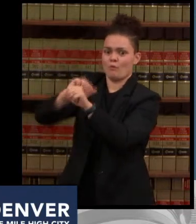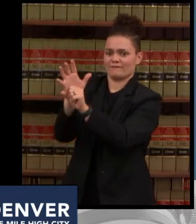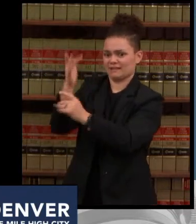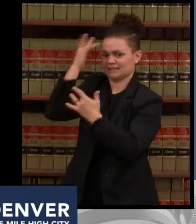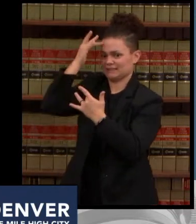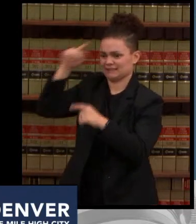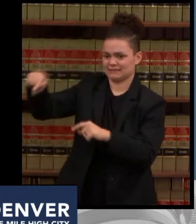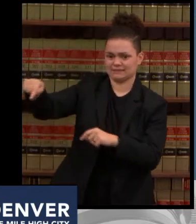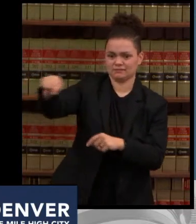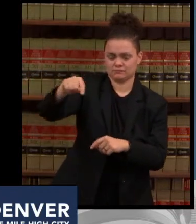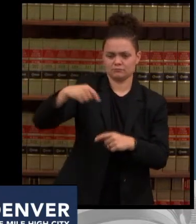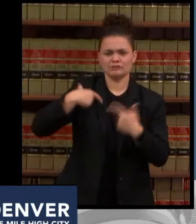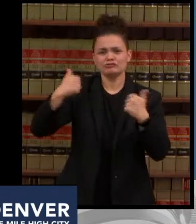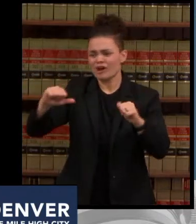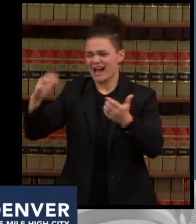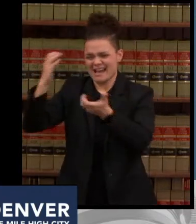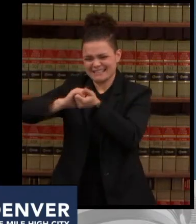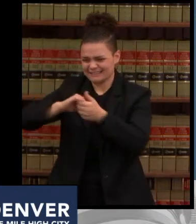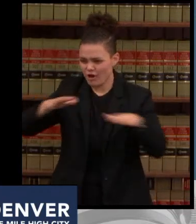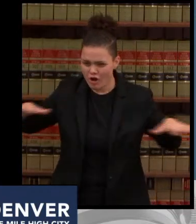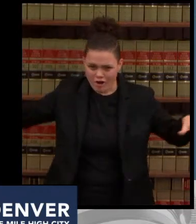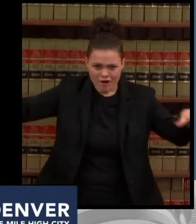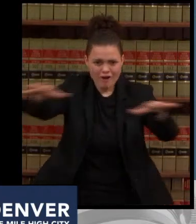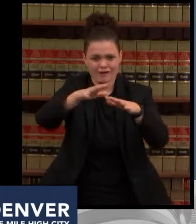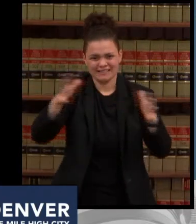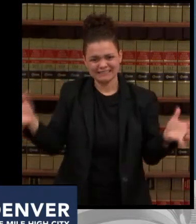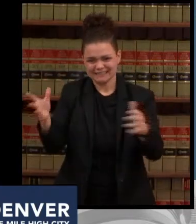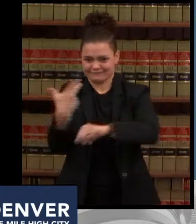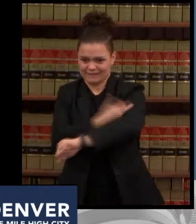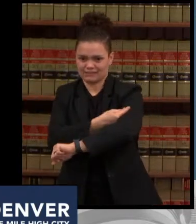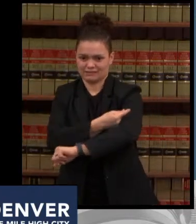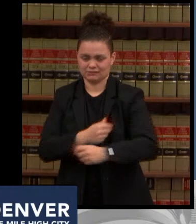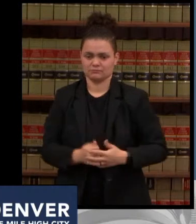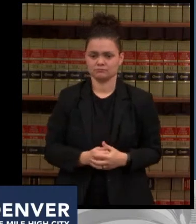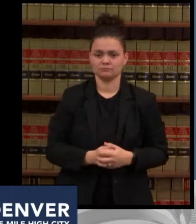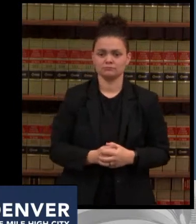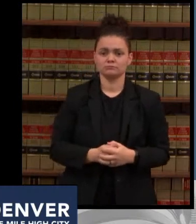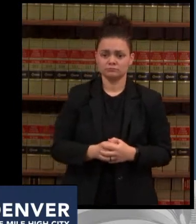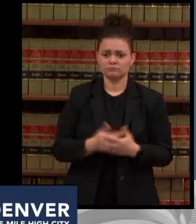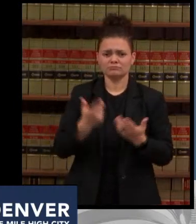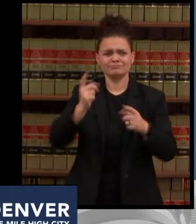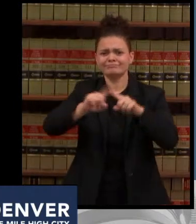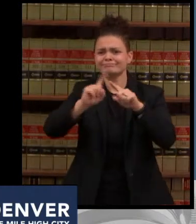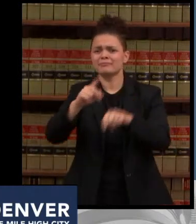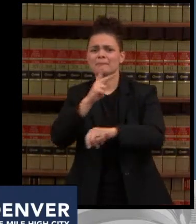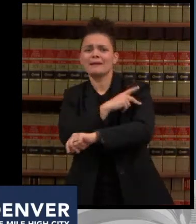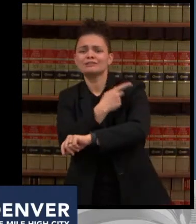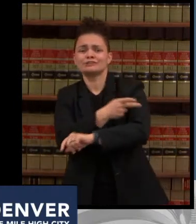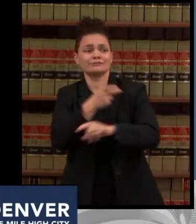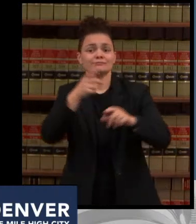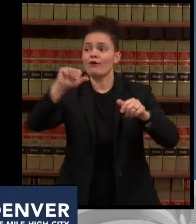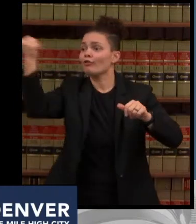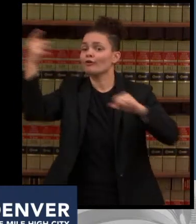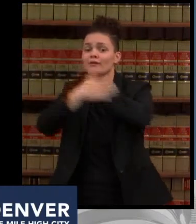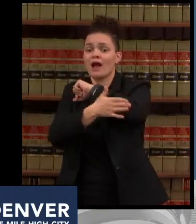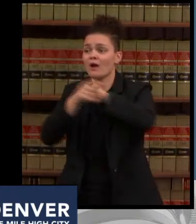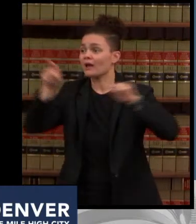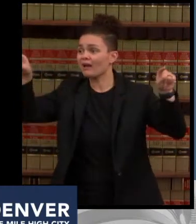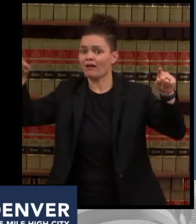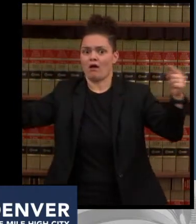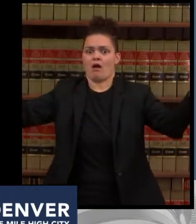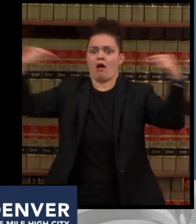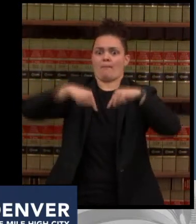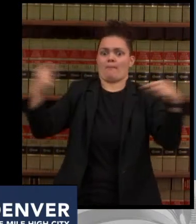and get vaccinated. Patients are being transferred across the state because this is a statewide problem that